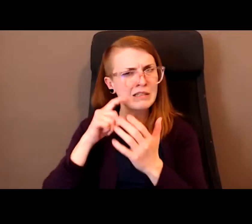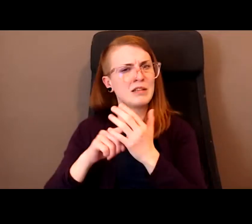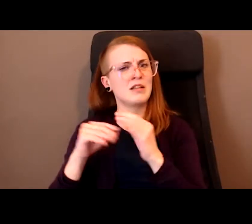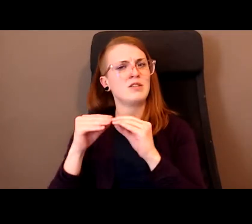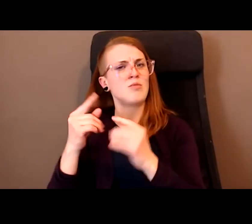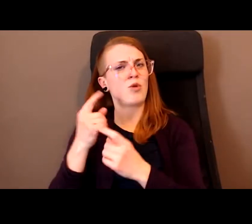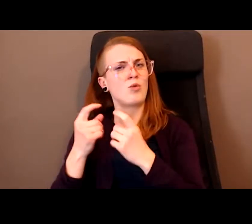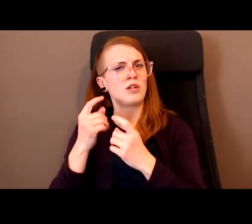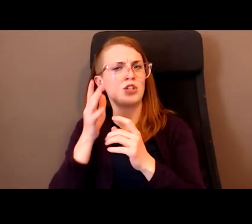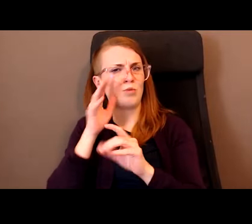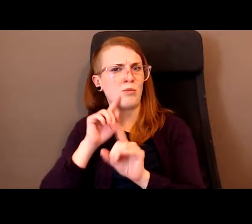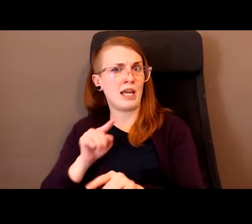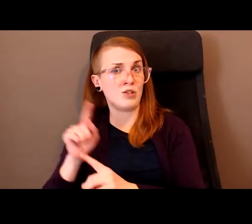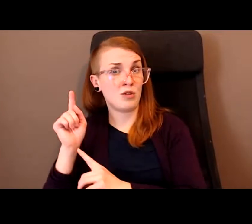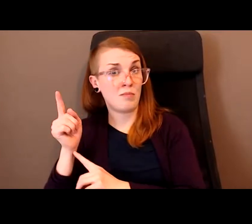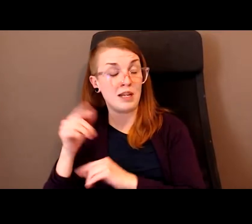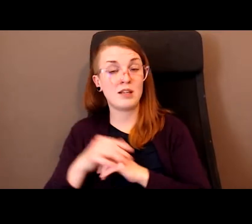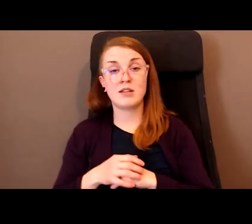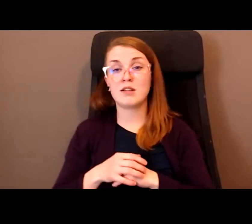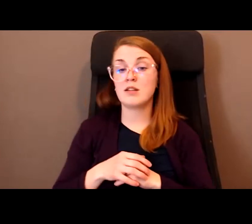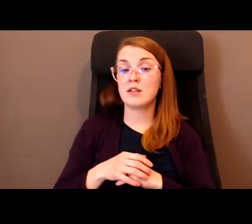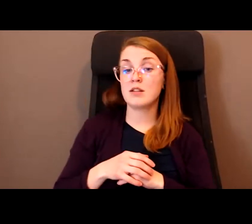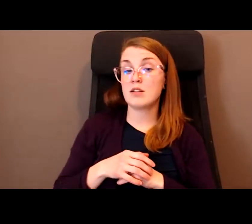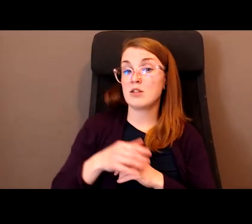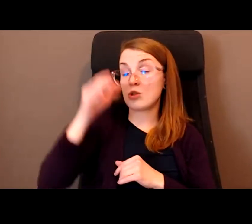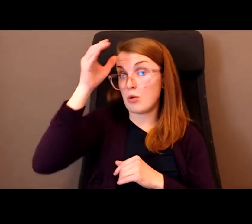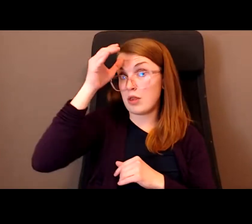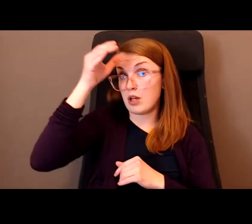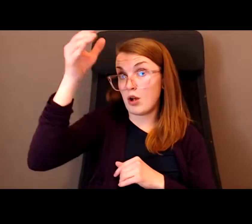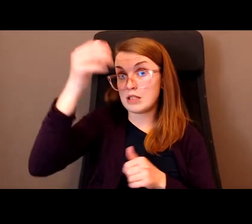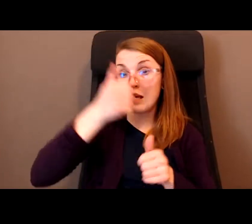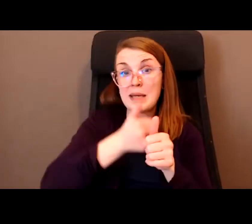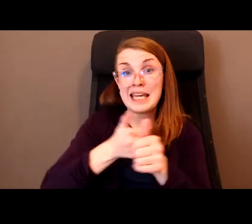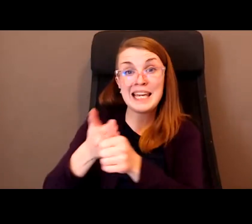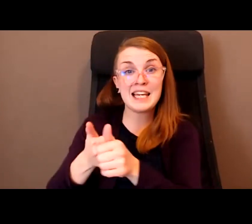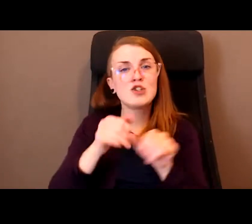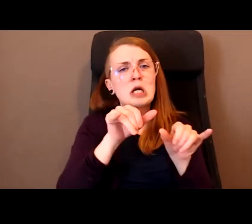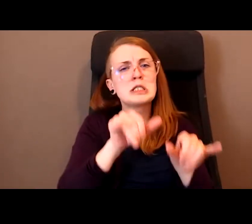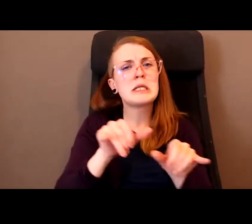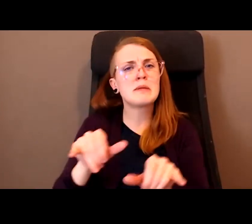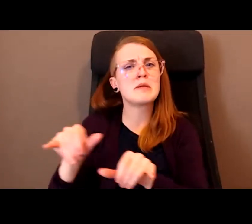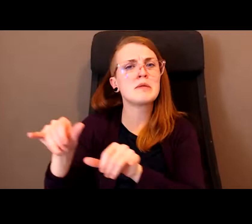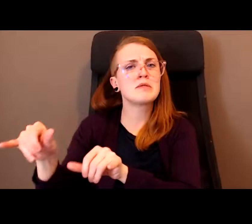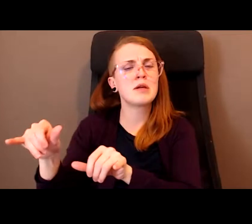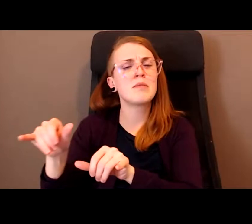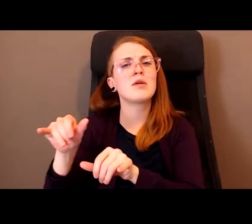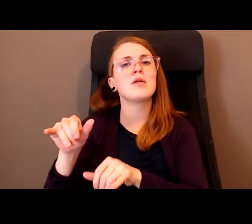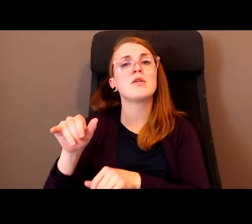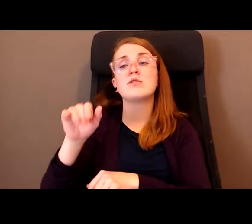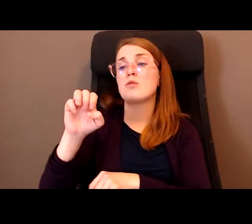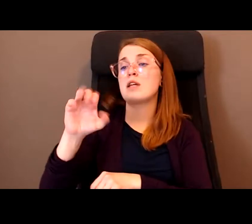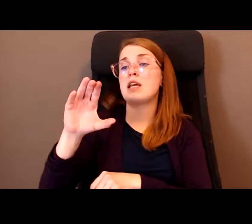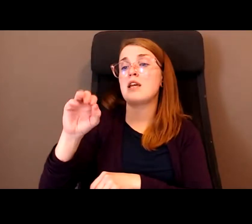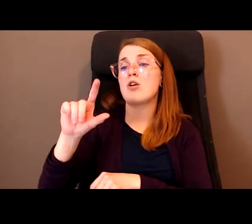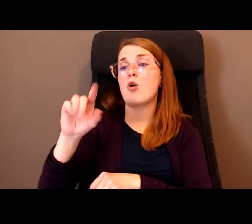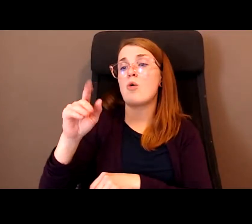in just a moment. So the concepts are very similar, whether you're talking about rewilding, ecological uplift, ecological health,